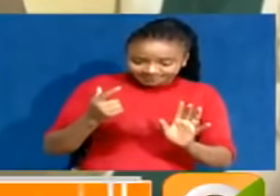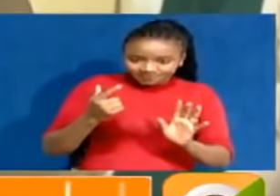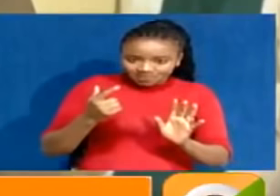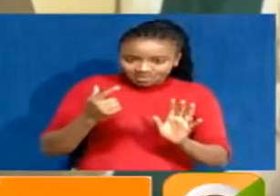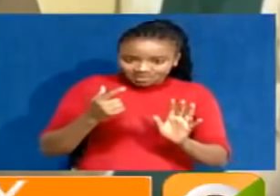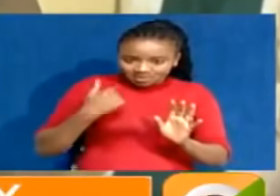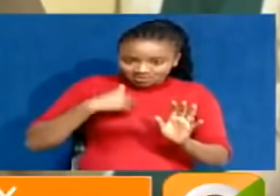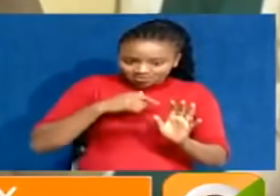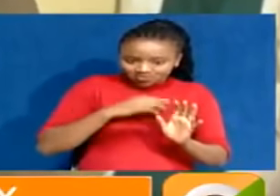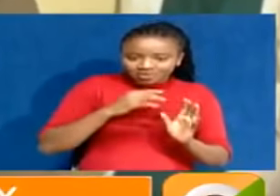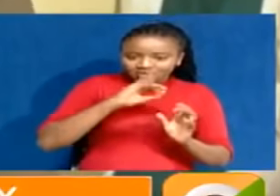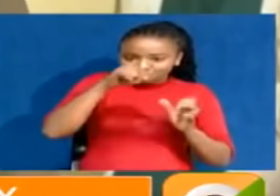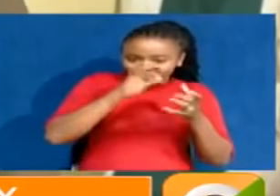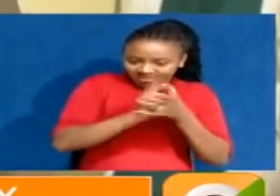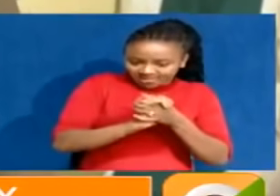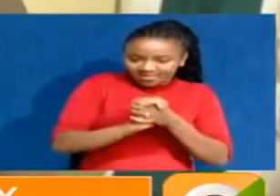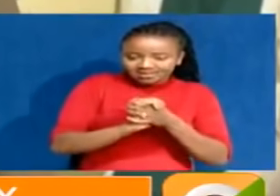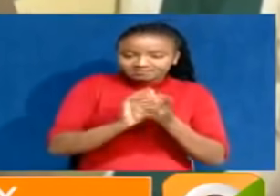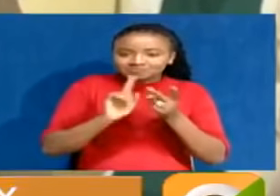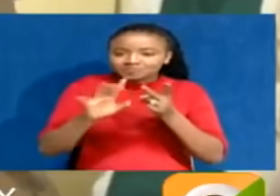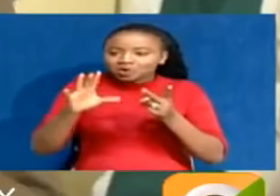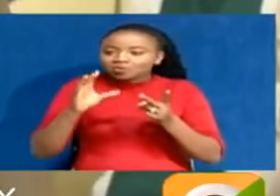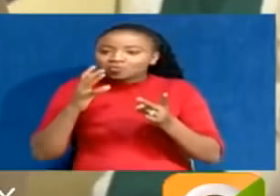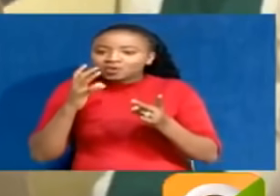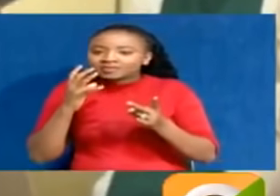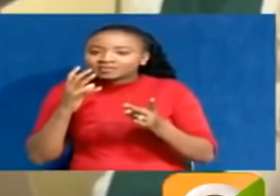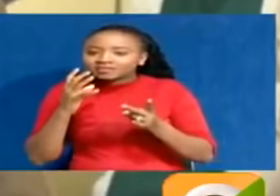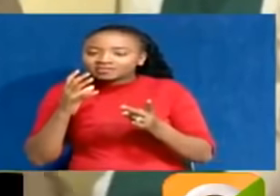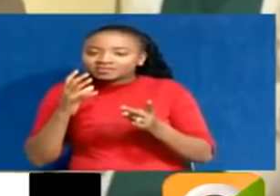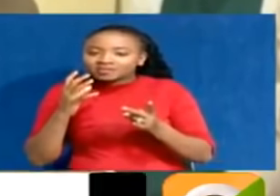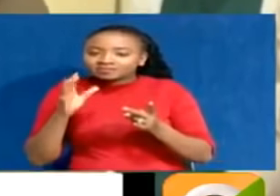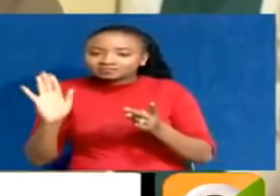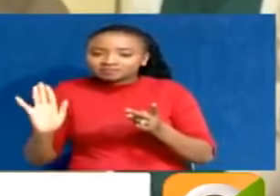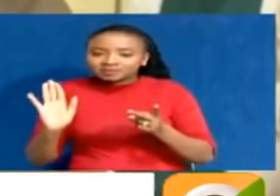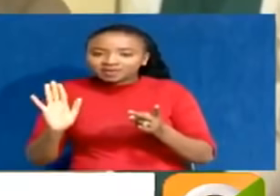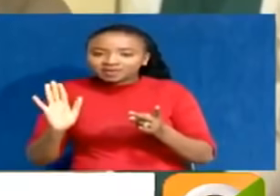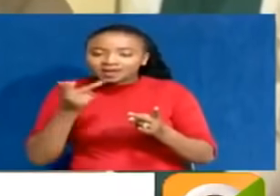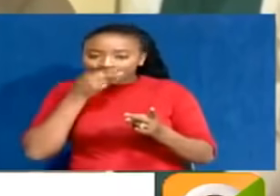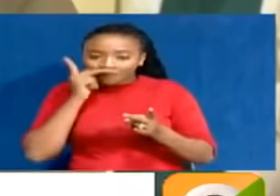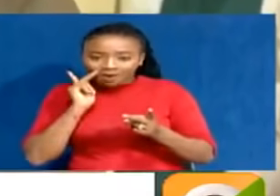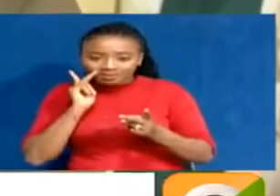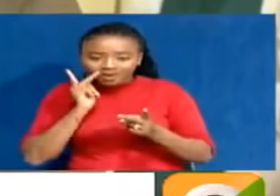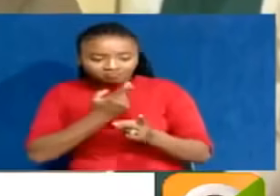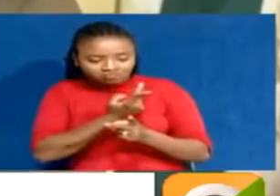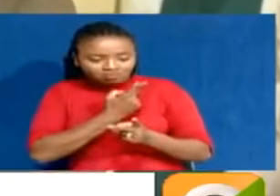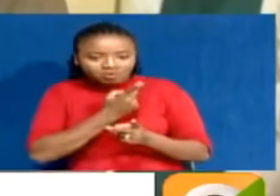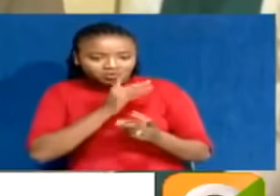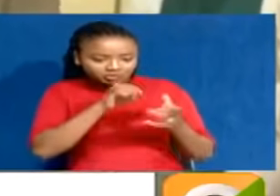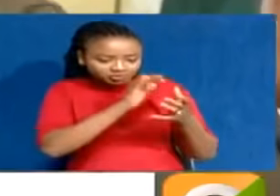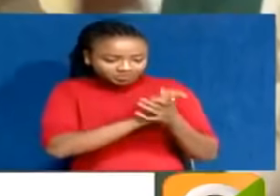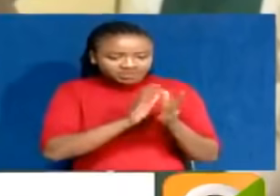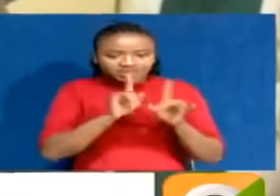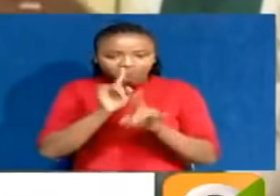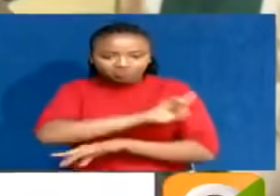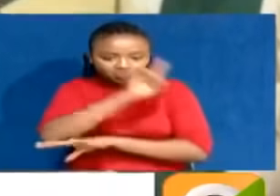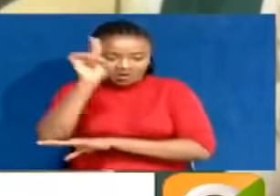Jubilee, whose party leader is President Uhuru Muigai Kenyatta, and I'm the party leader of Wiper. If